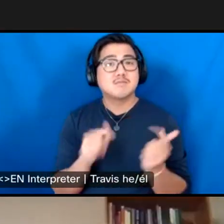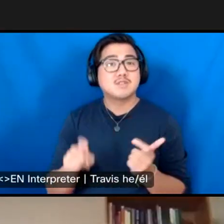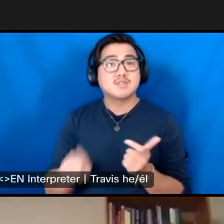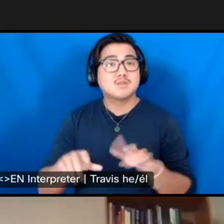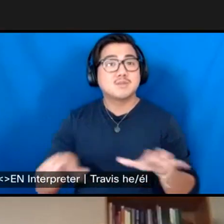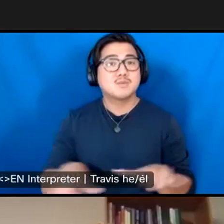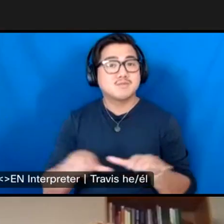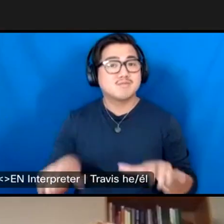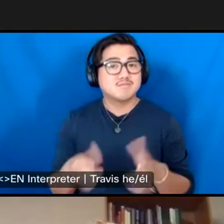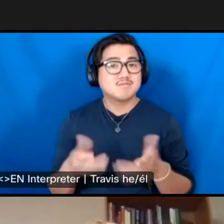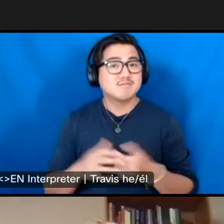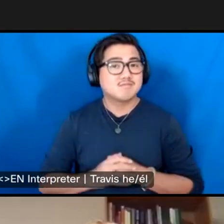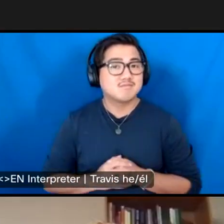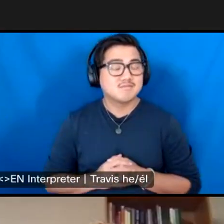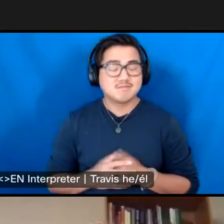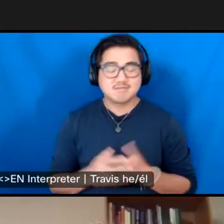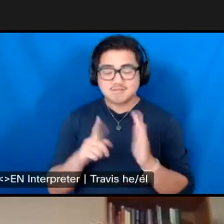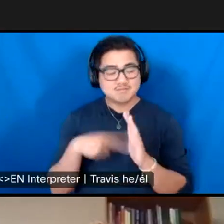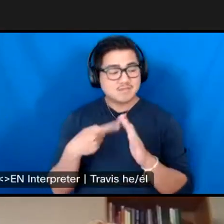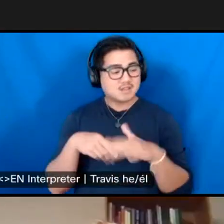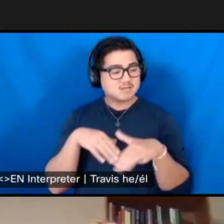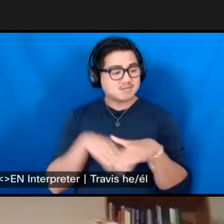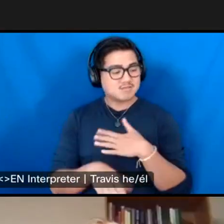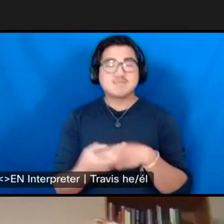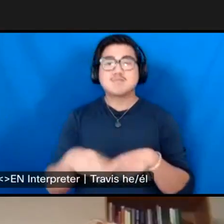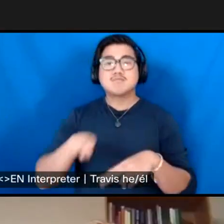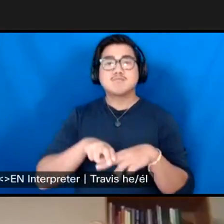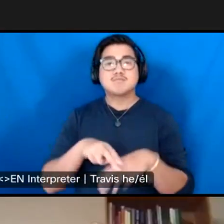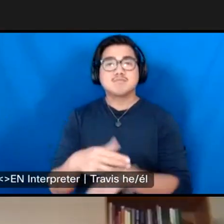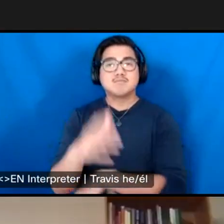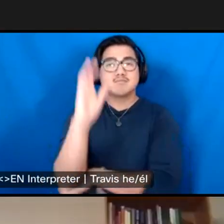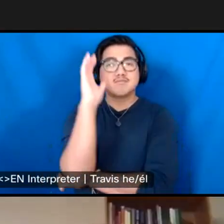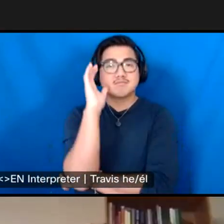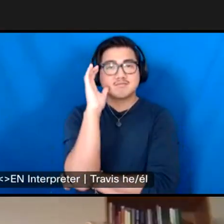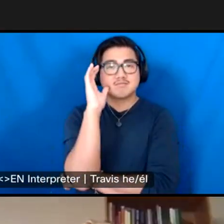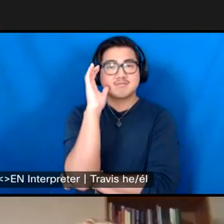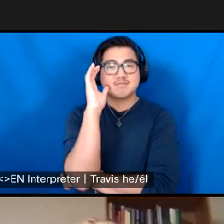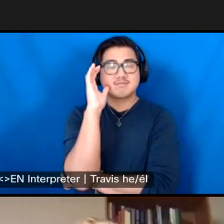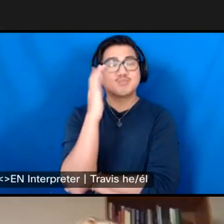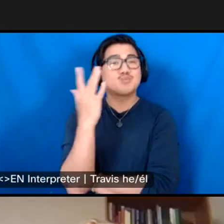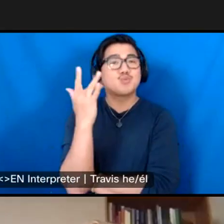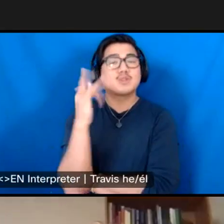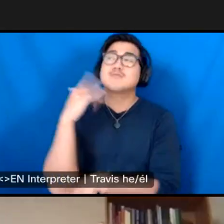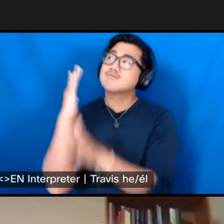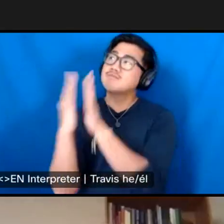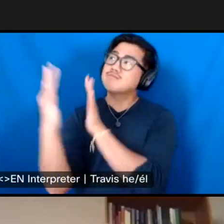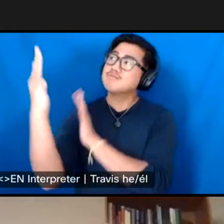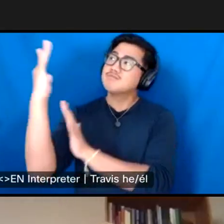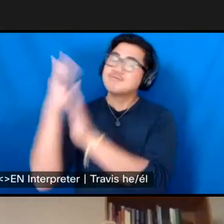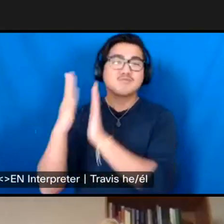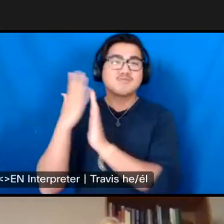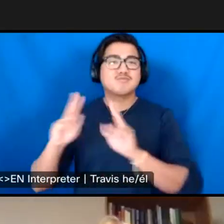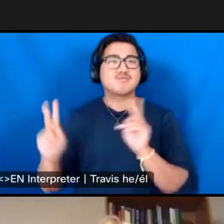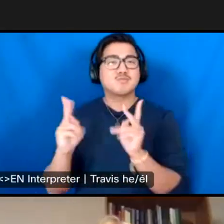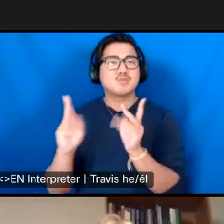go inside, be quiet, and listen. Because the ancestors will speak to us, the